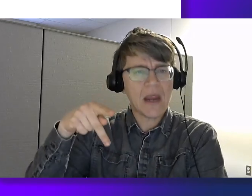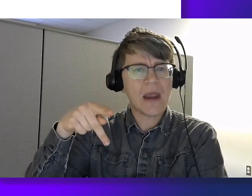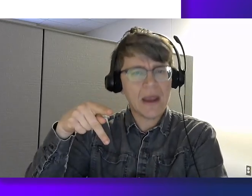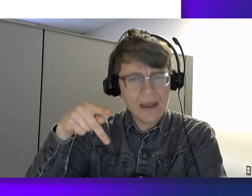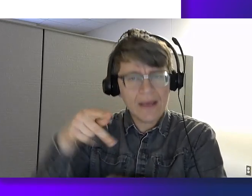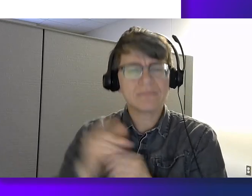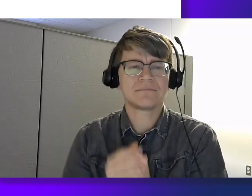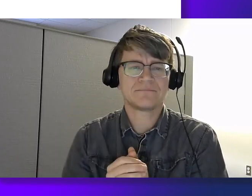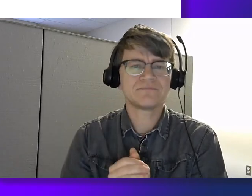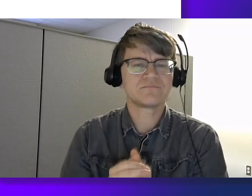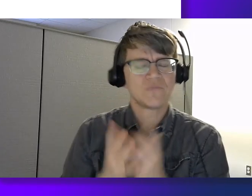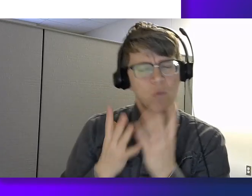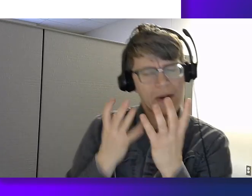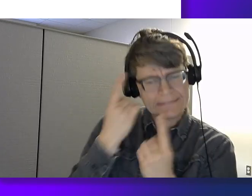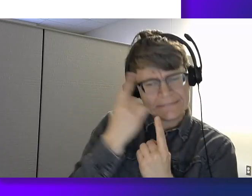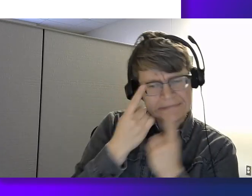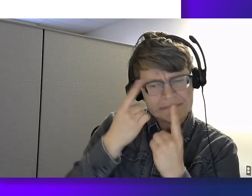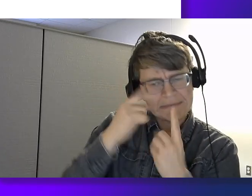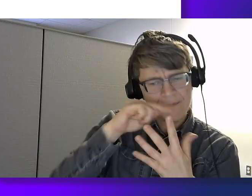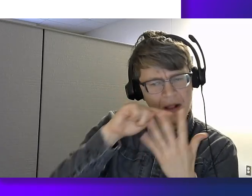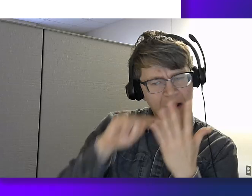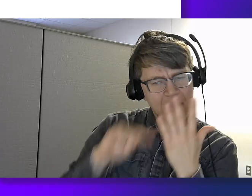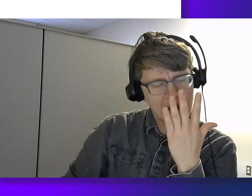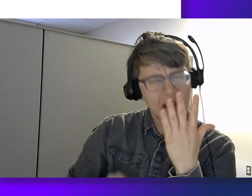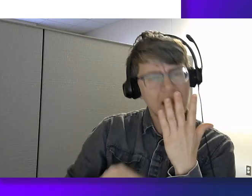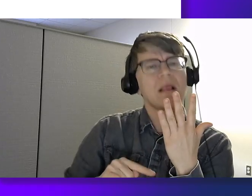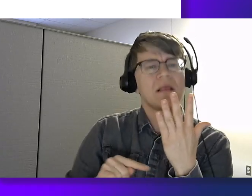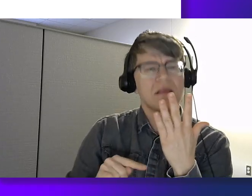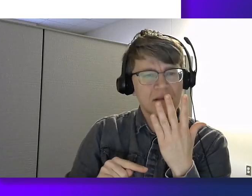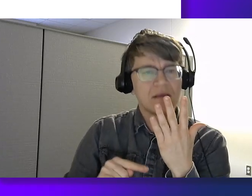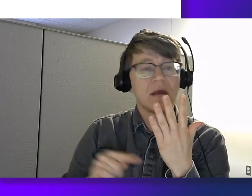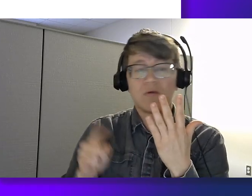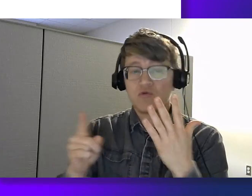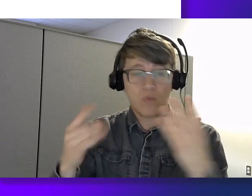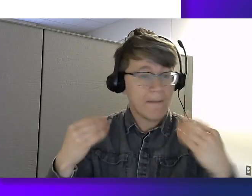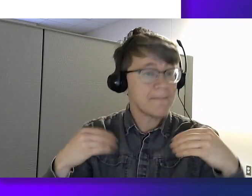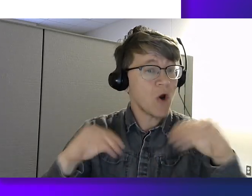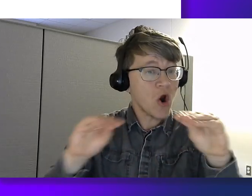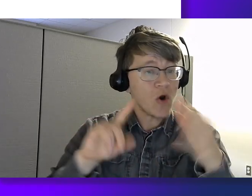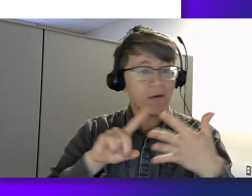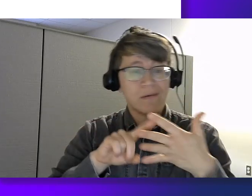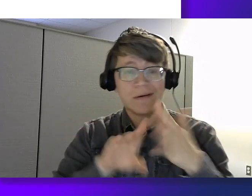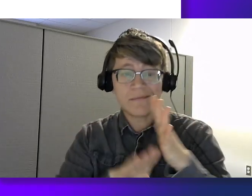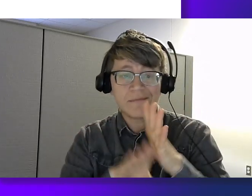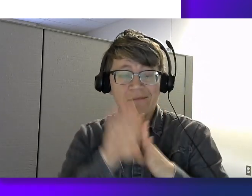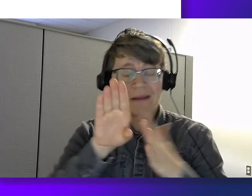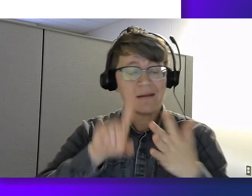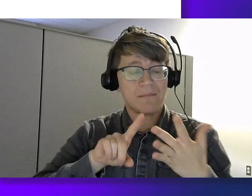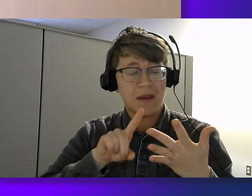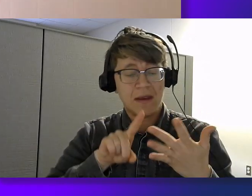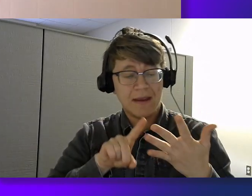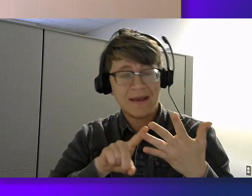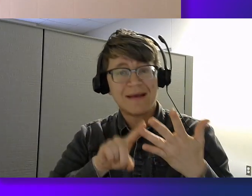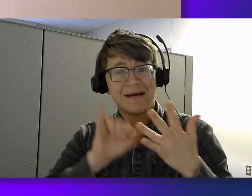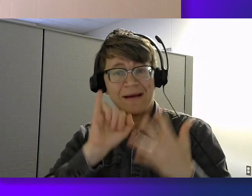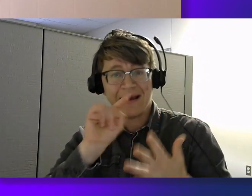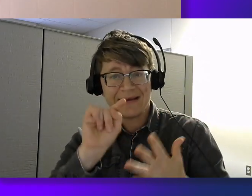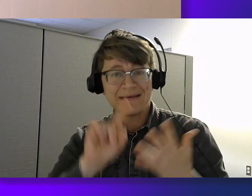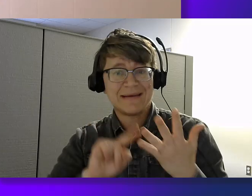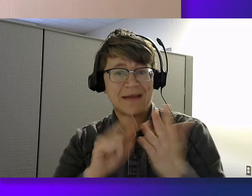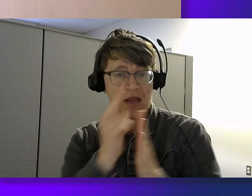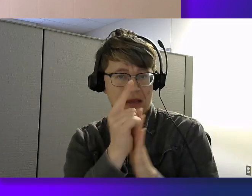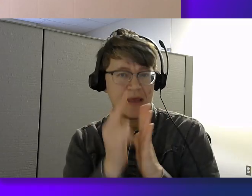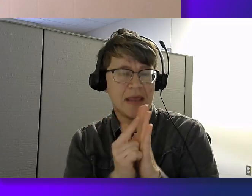few perspectives you'll want to keep in mind when setting up your sitemap, including marketing, development, IT, and legal. Let's get started